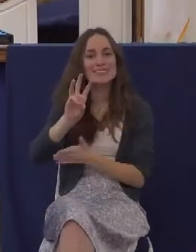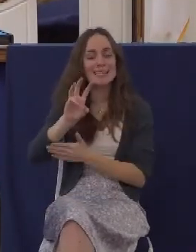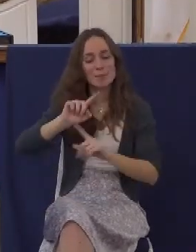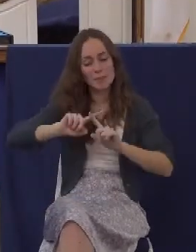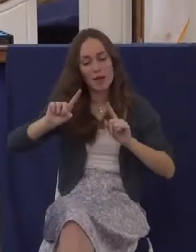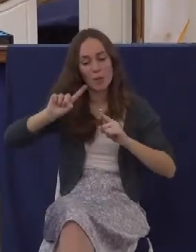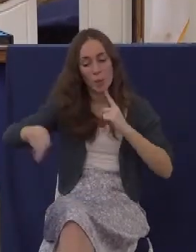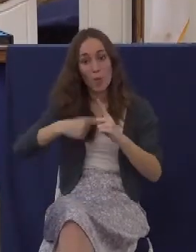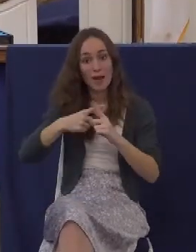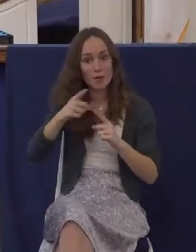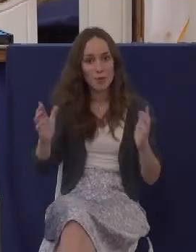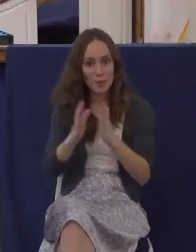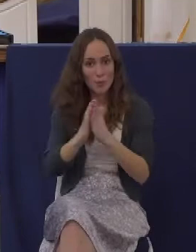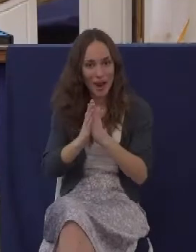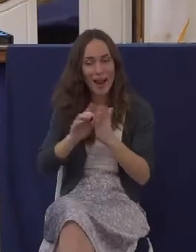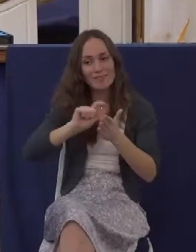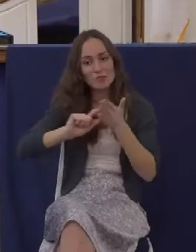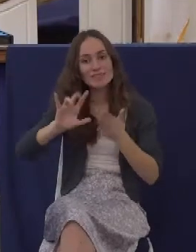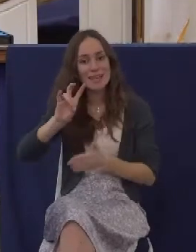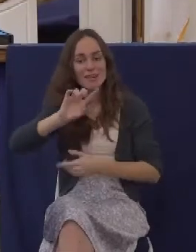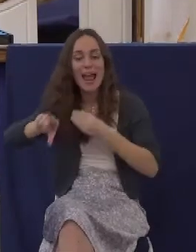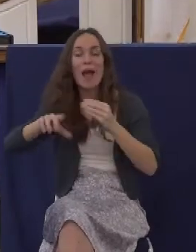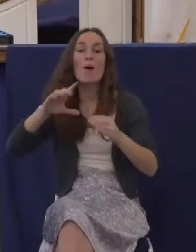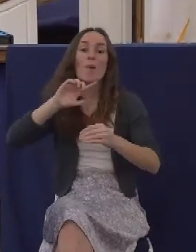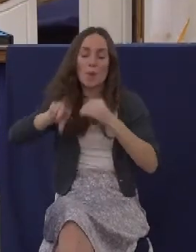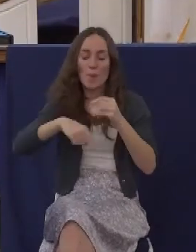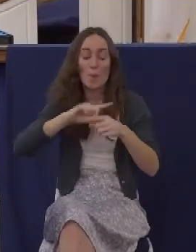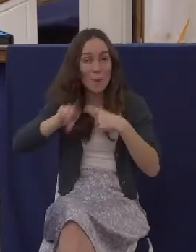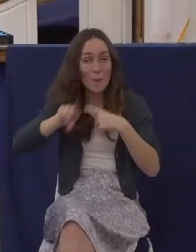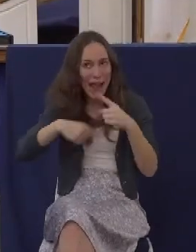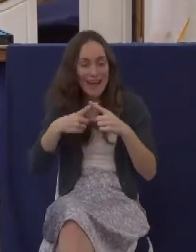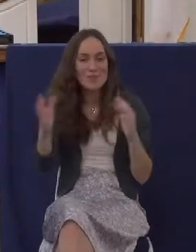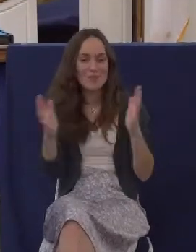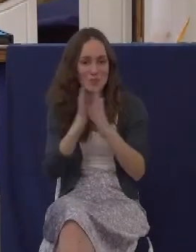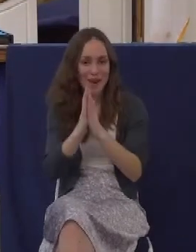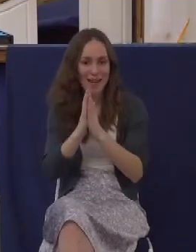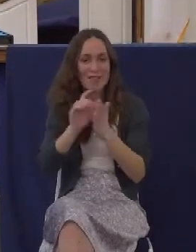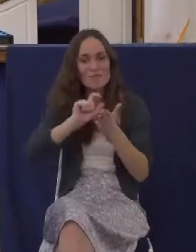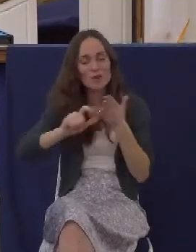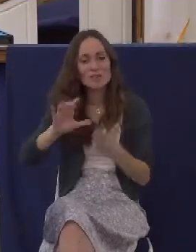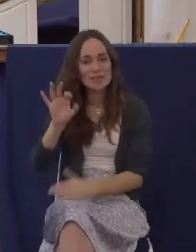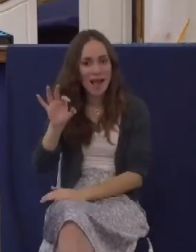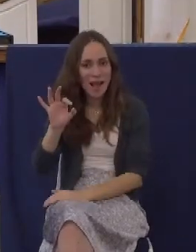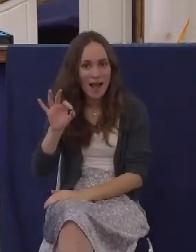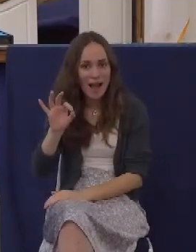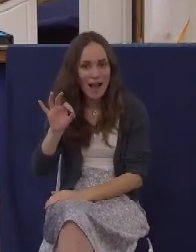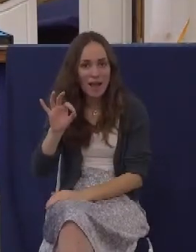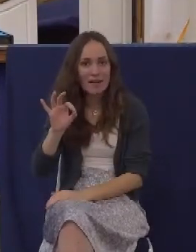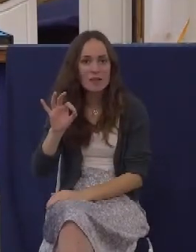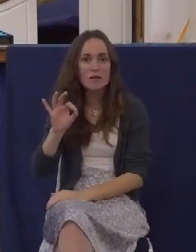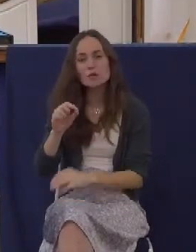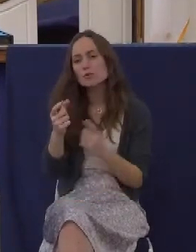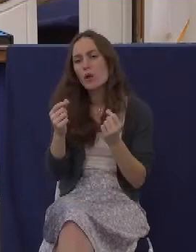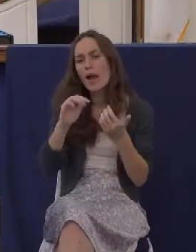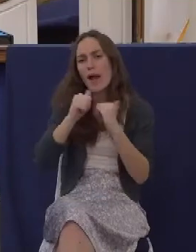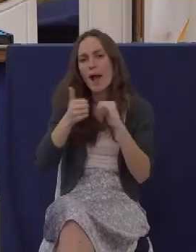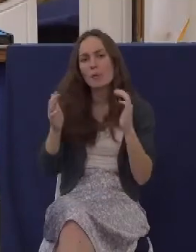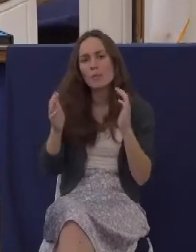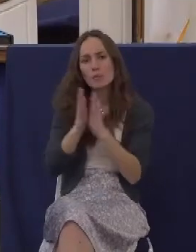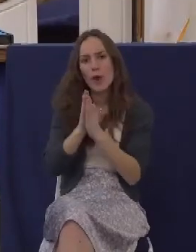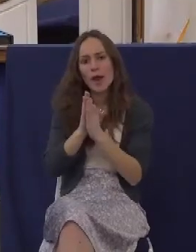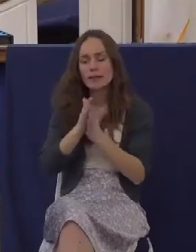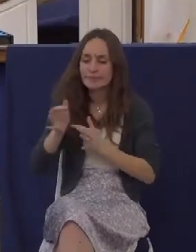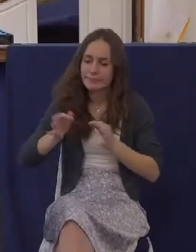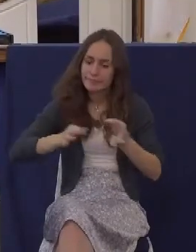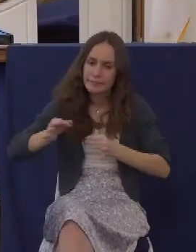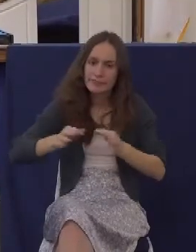pray. Verse 7, and when you pray. And verse 9, and after this manner pray ye. Pray is in the